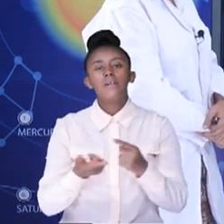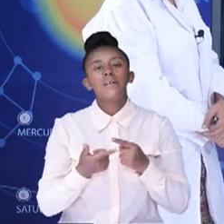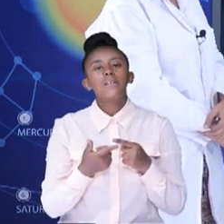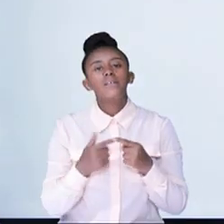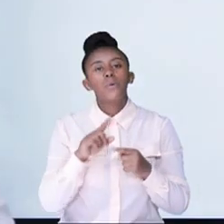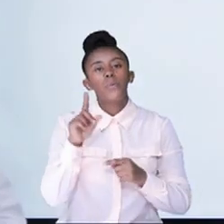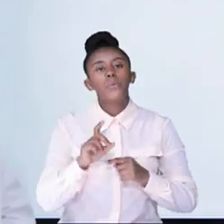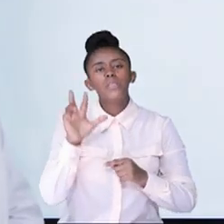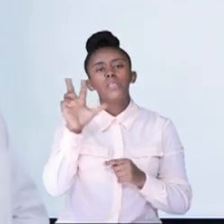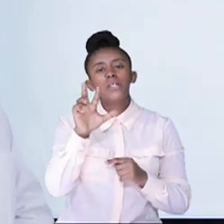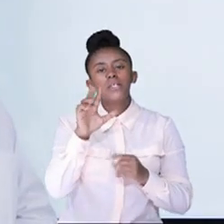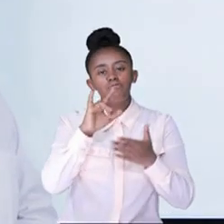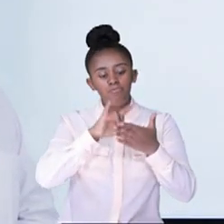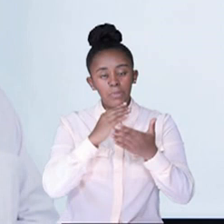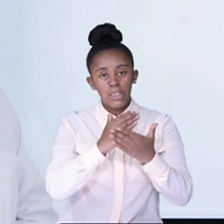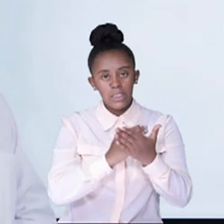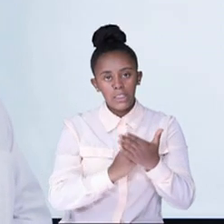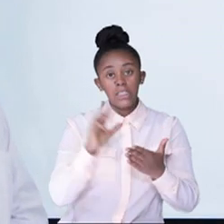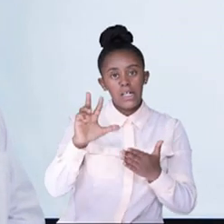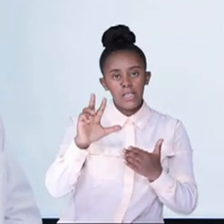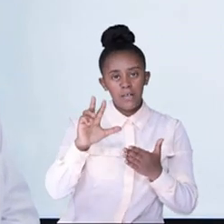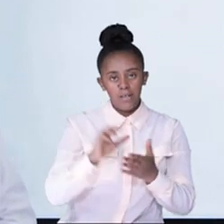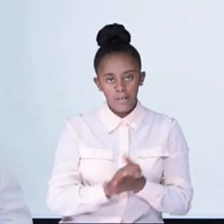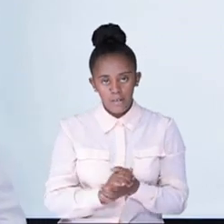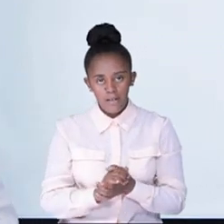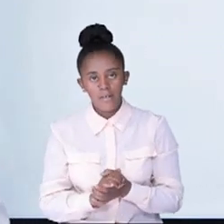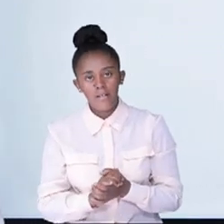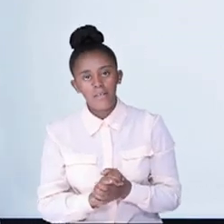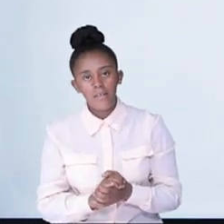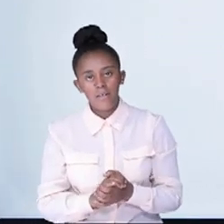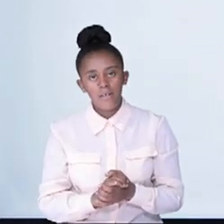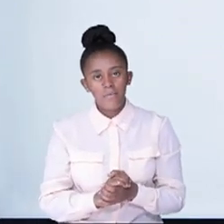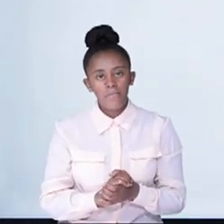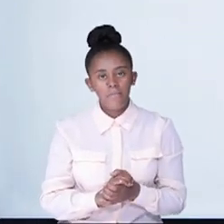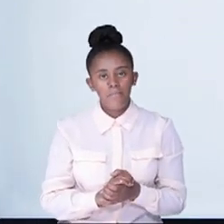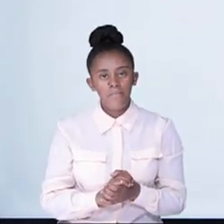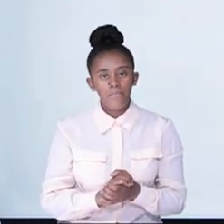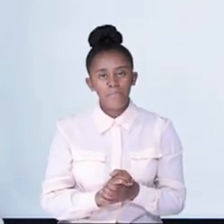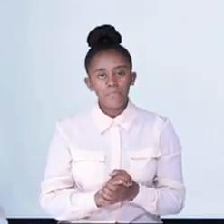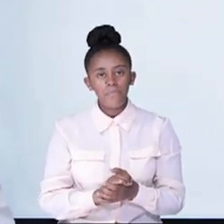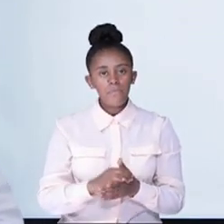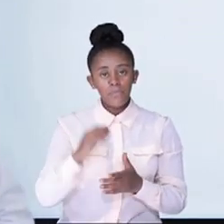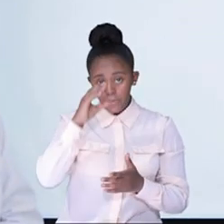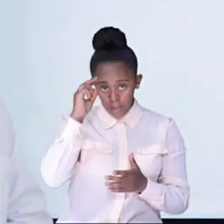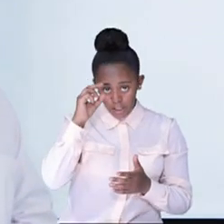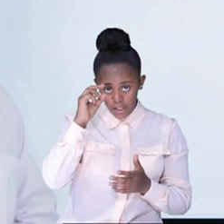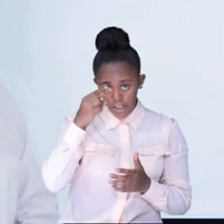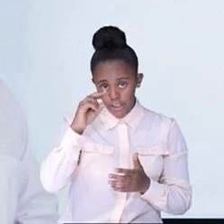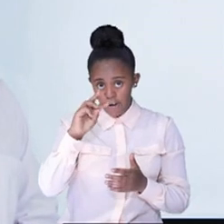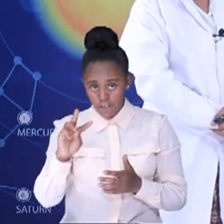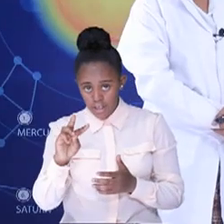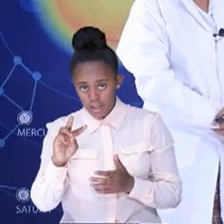list 3 ways by which HIV transmitted from one person to